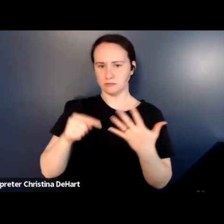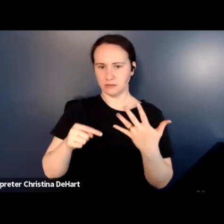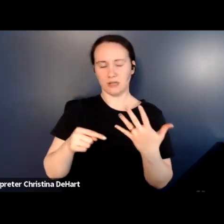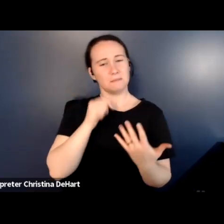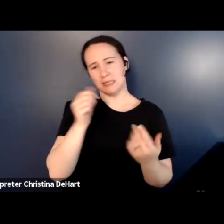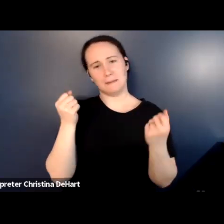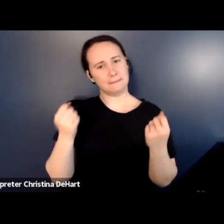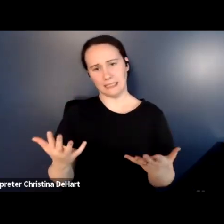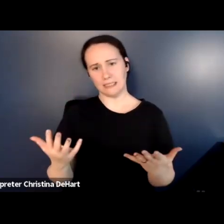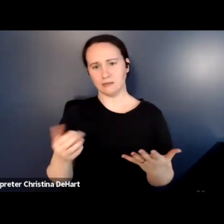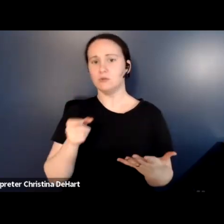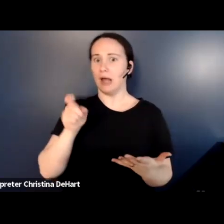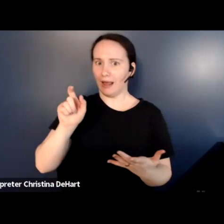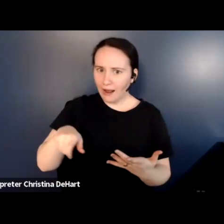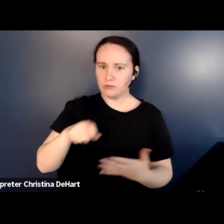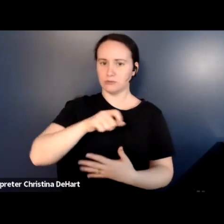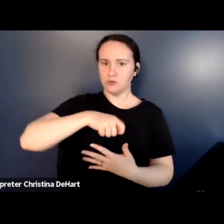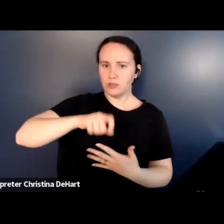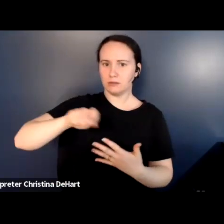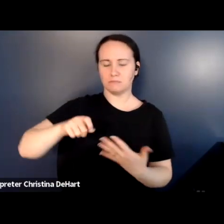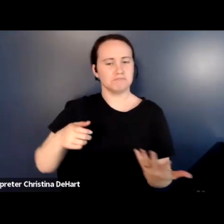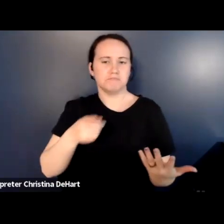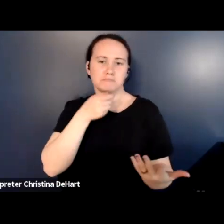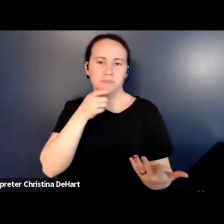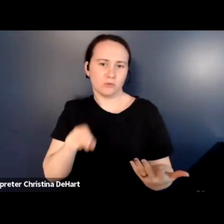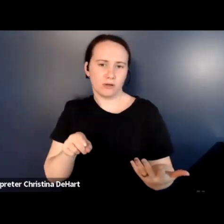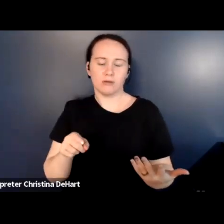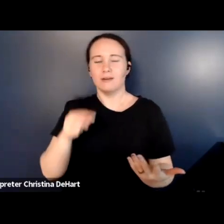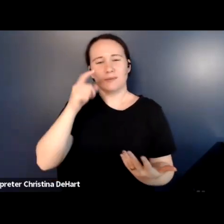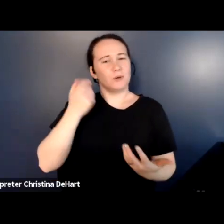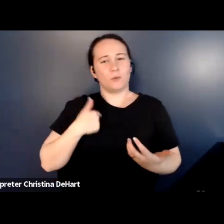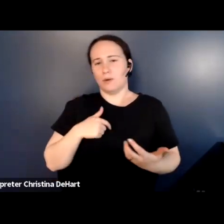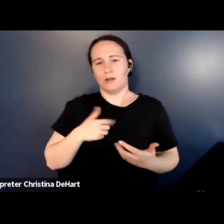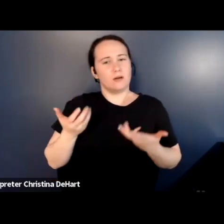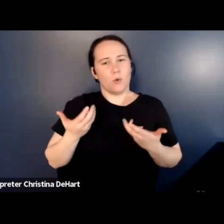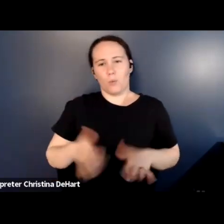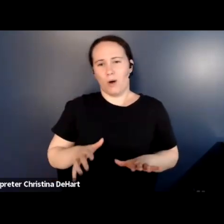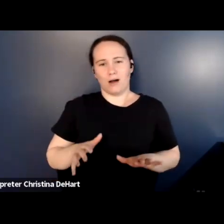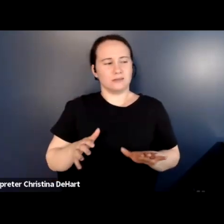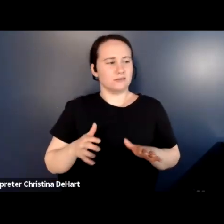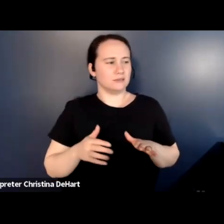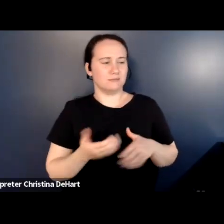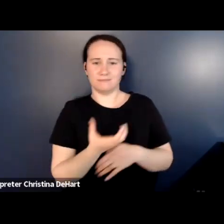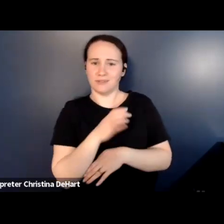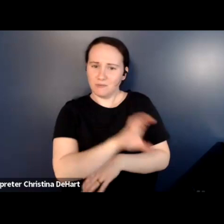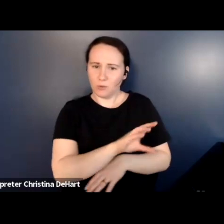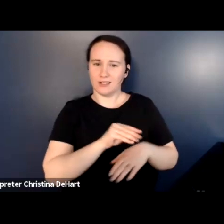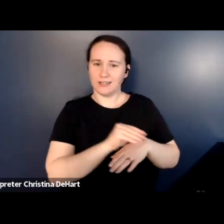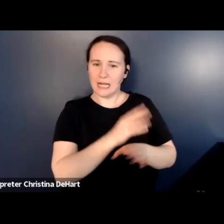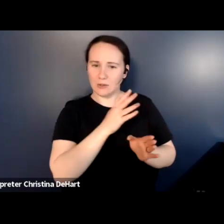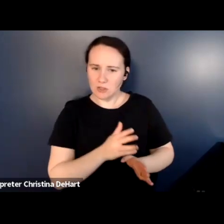because we didn't want to essentially bog down the counselor with restrictions on mandatory